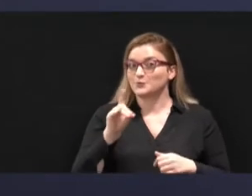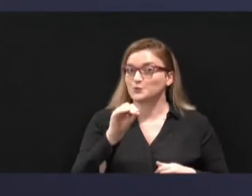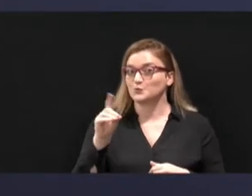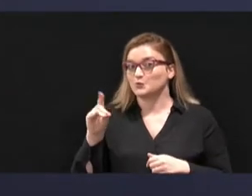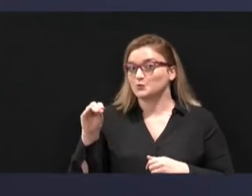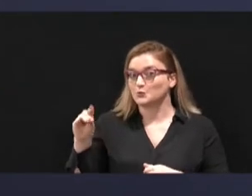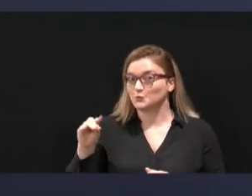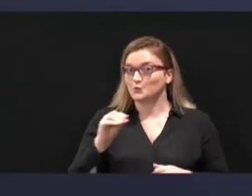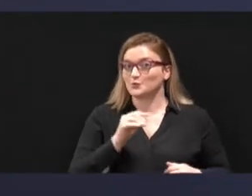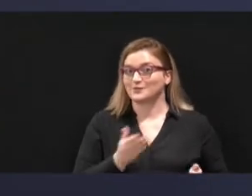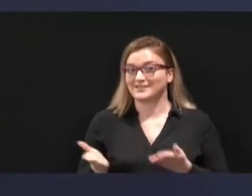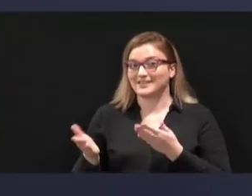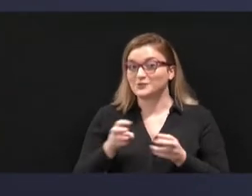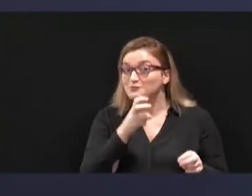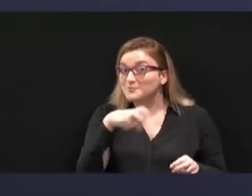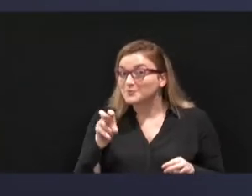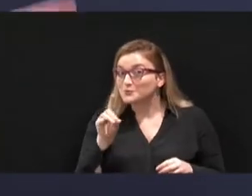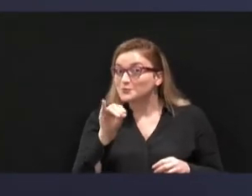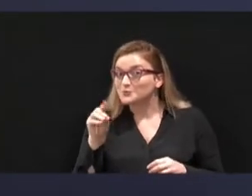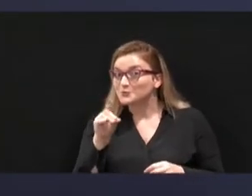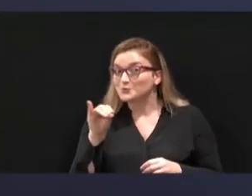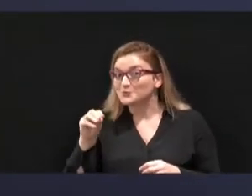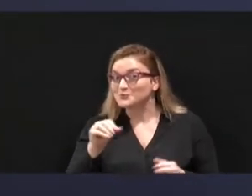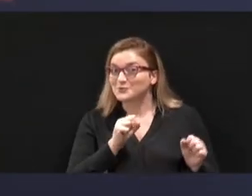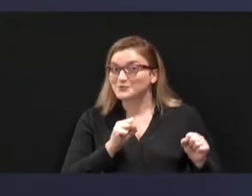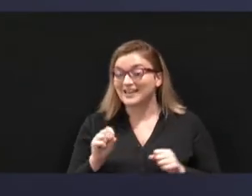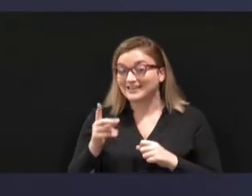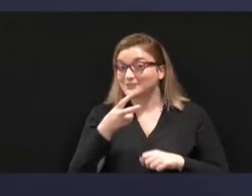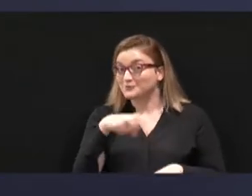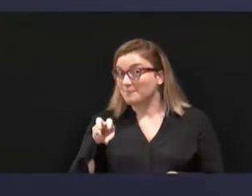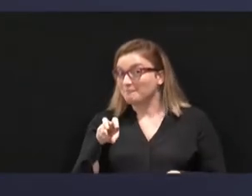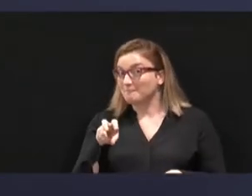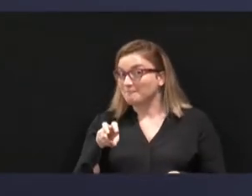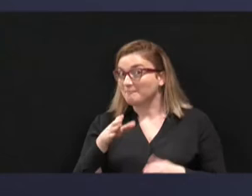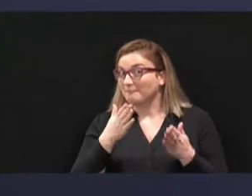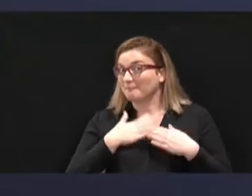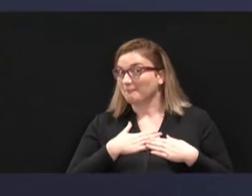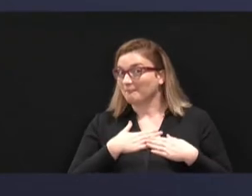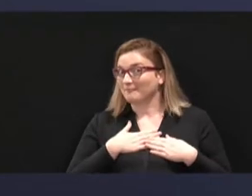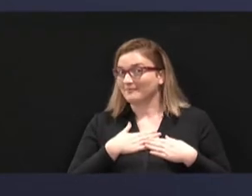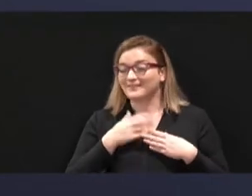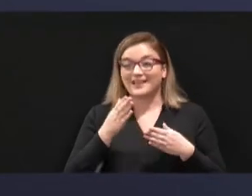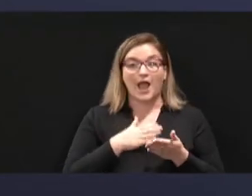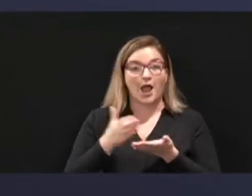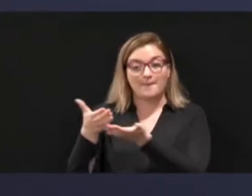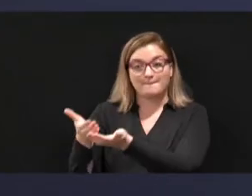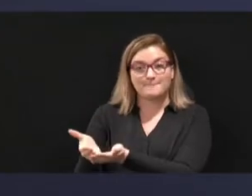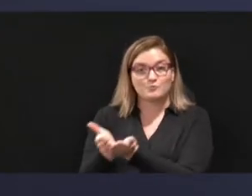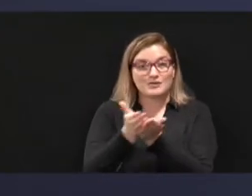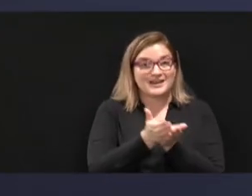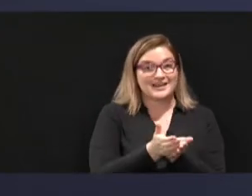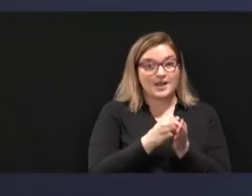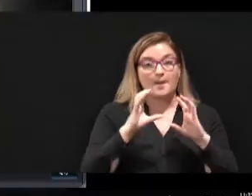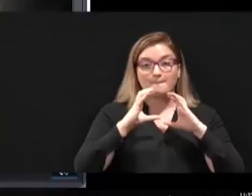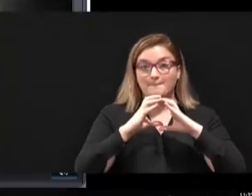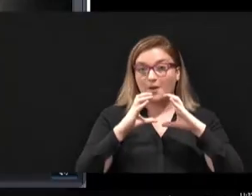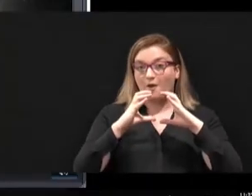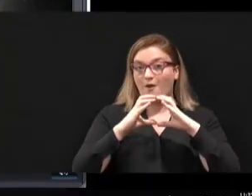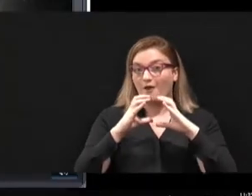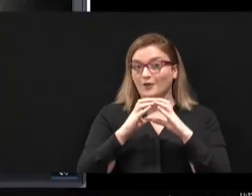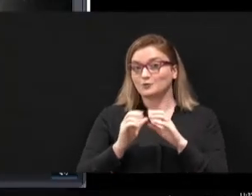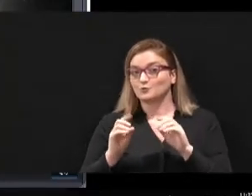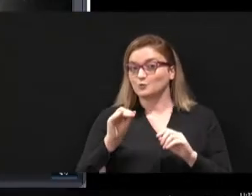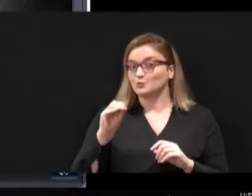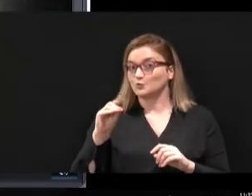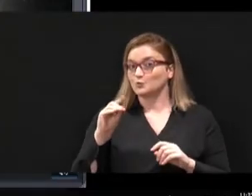trip, doot, doot, doot, doot. Take a trip, doot, doot, doot. Take a trip. I'll bring a ball, doot, doot, doot, doot,